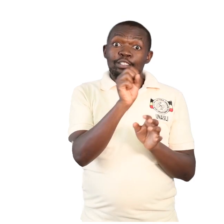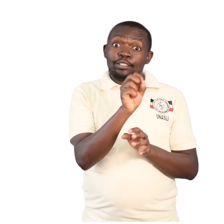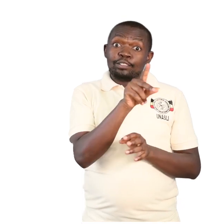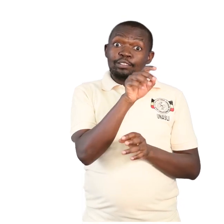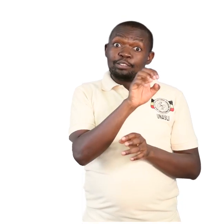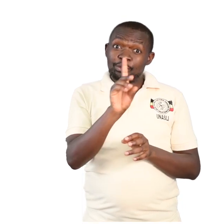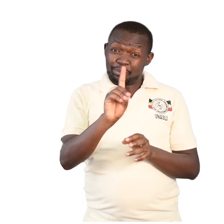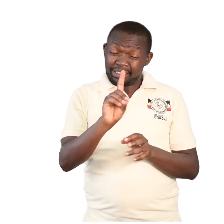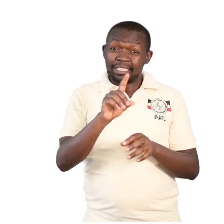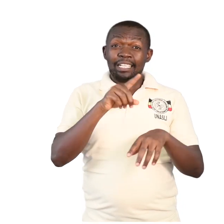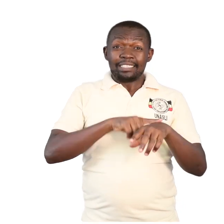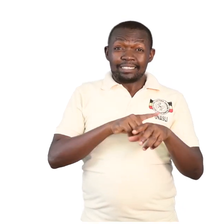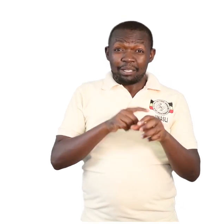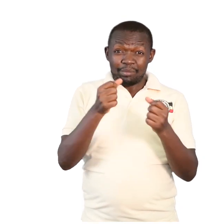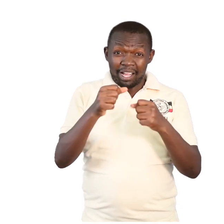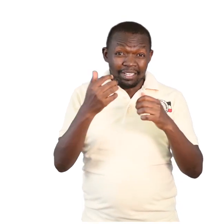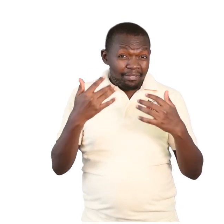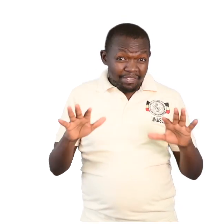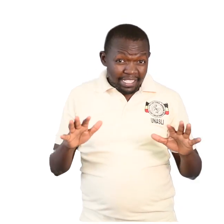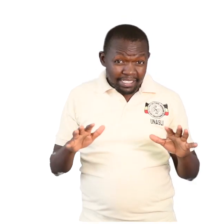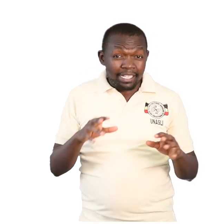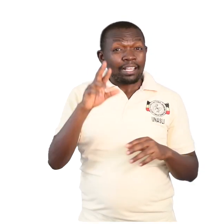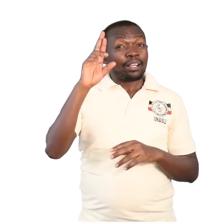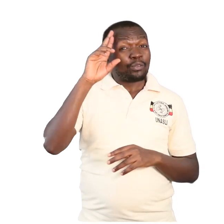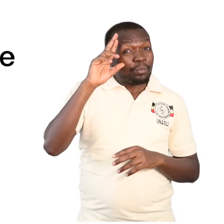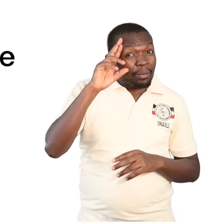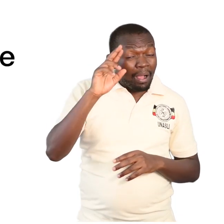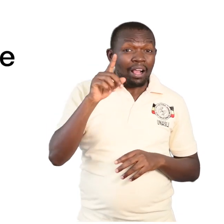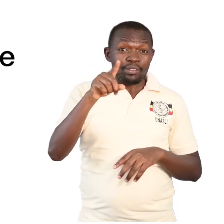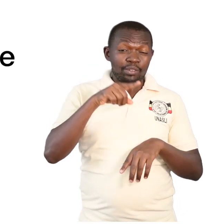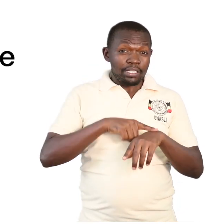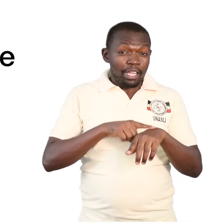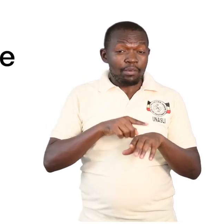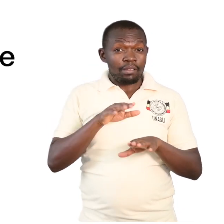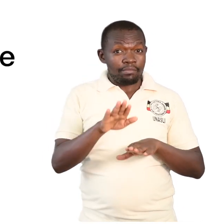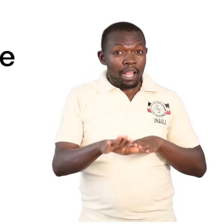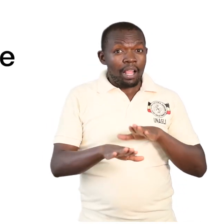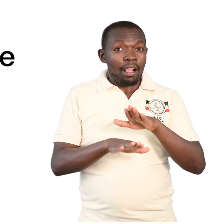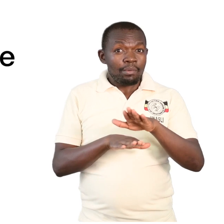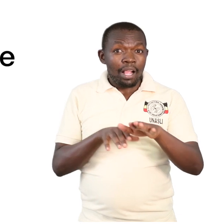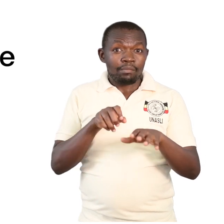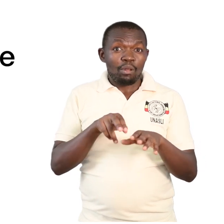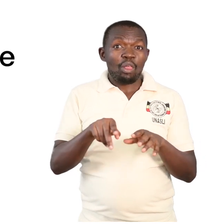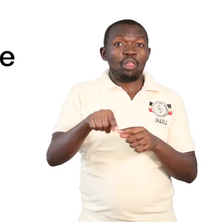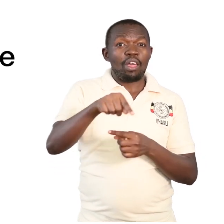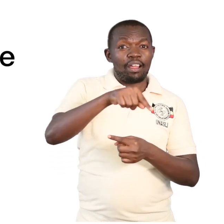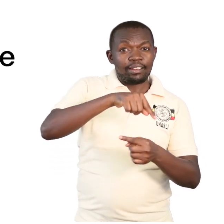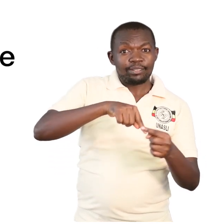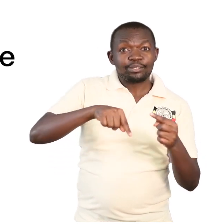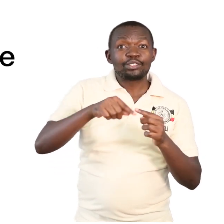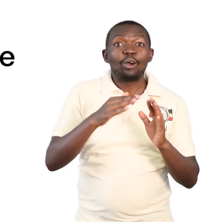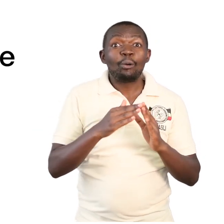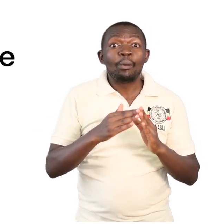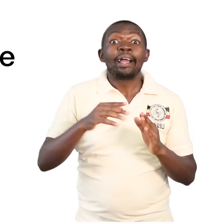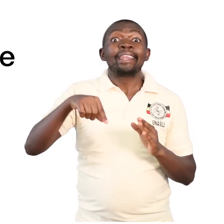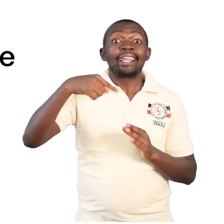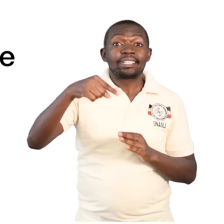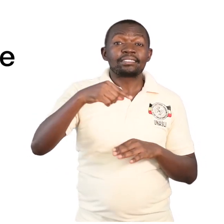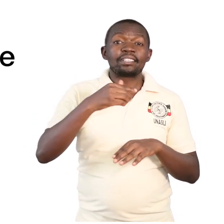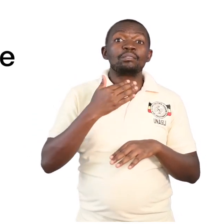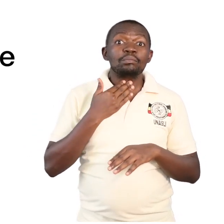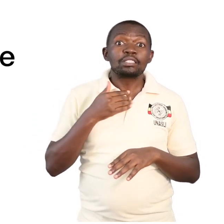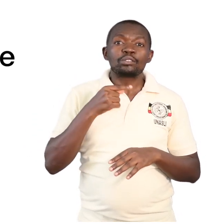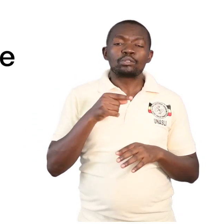you've done this activity, remember you've been walking around the house. Next, I want you to walk faster around